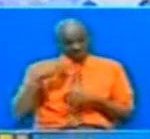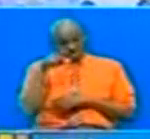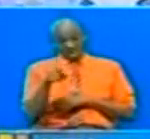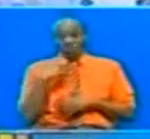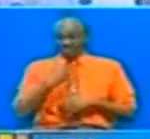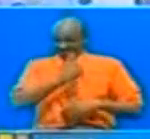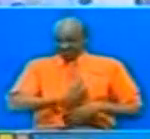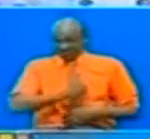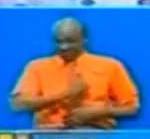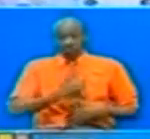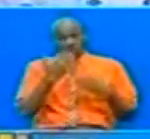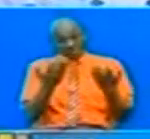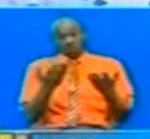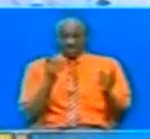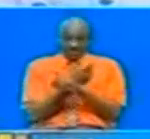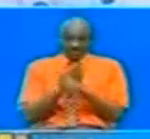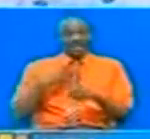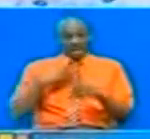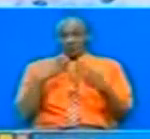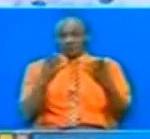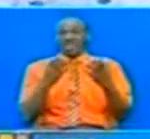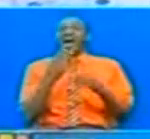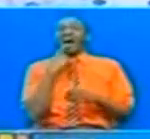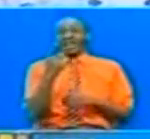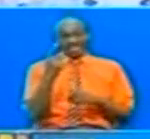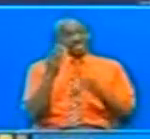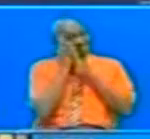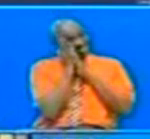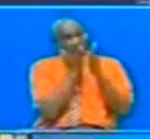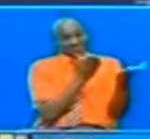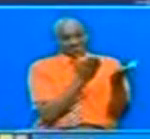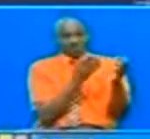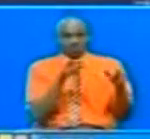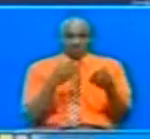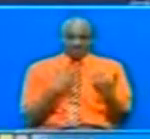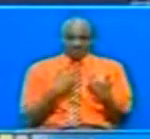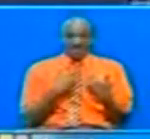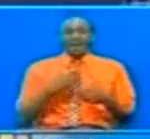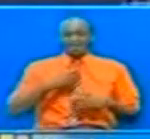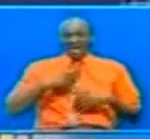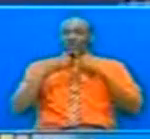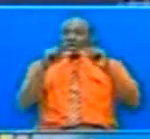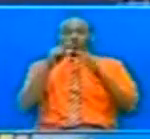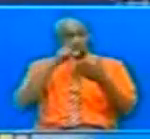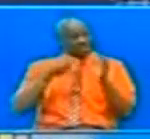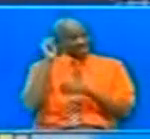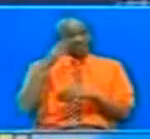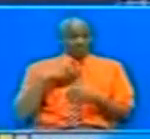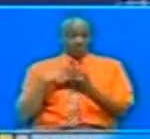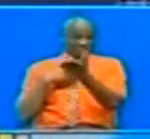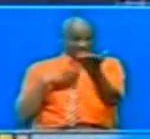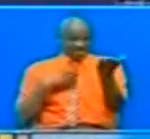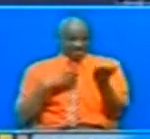surgical operations, and so far we have admitted about 100 of them. My word to the fellow Kenyans, especially